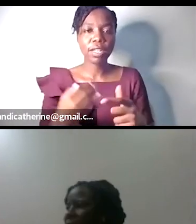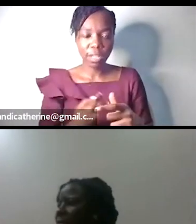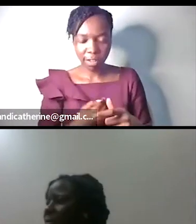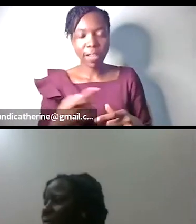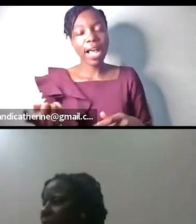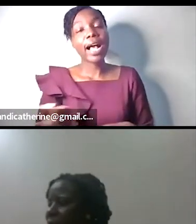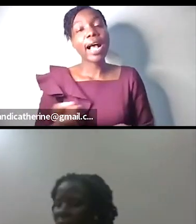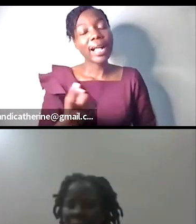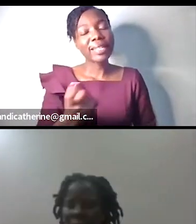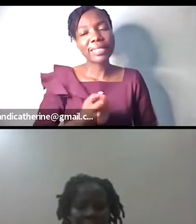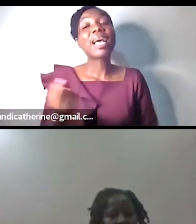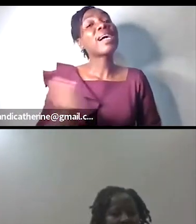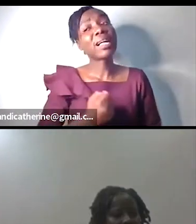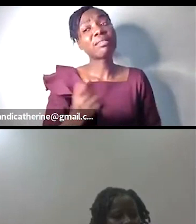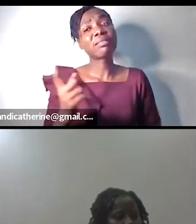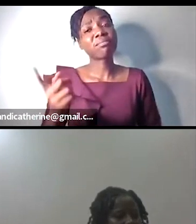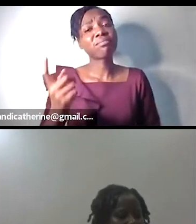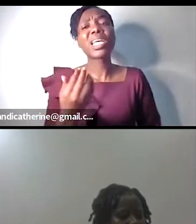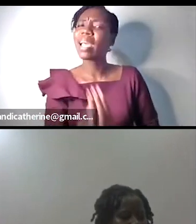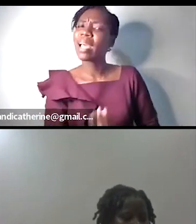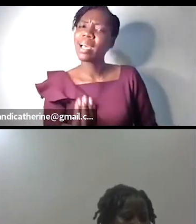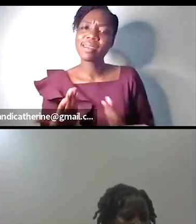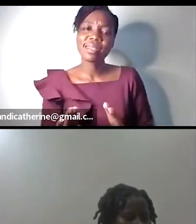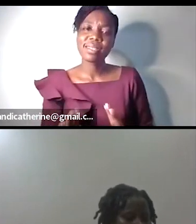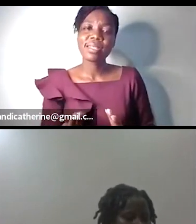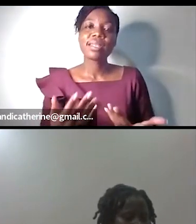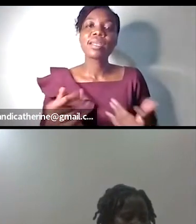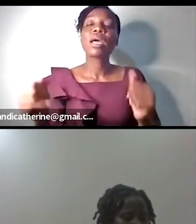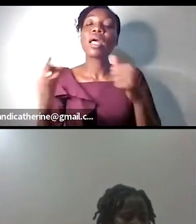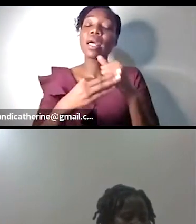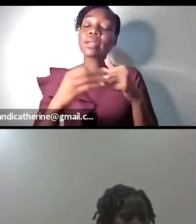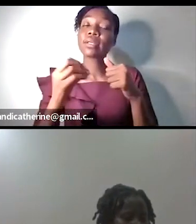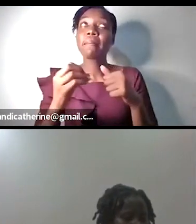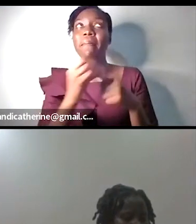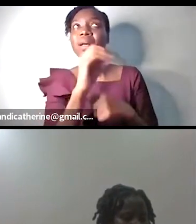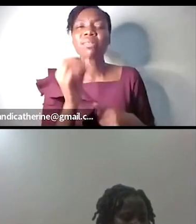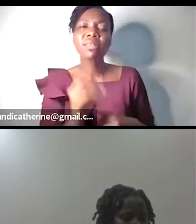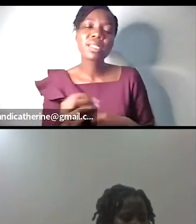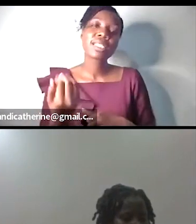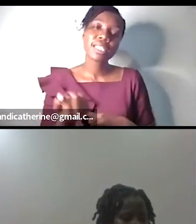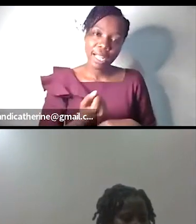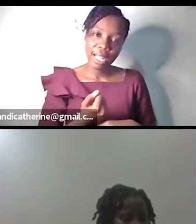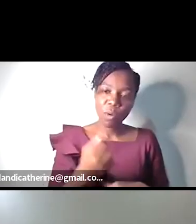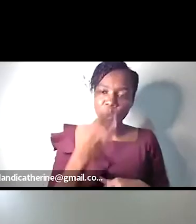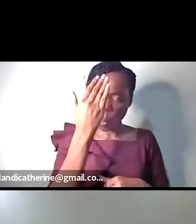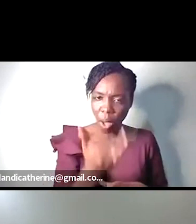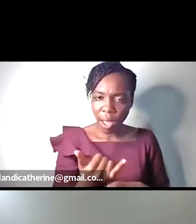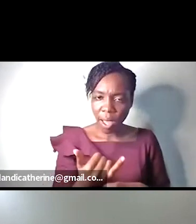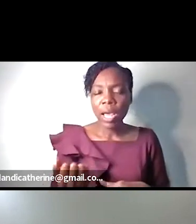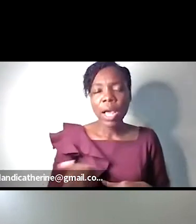are young girls that we employ. We employ 80% girls because we know a girl is going to change the